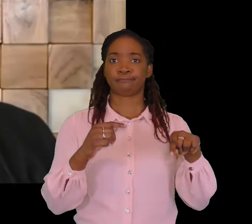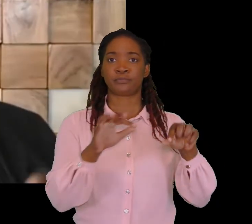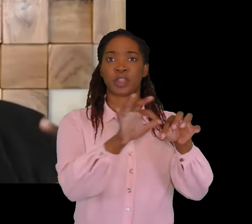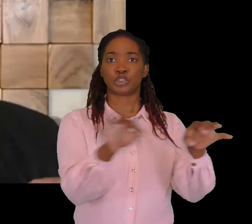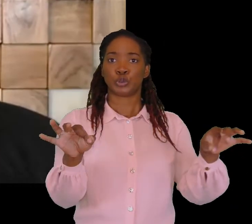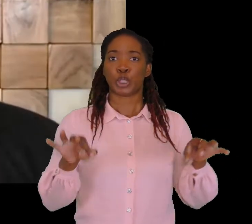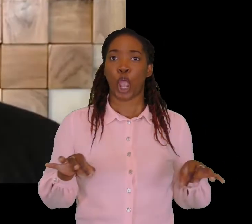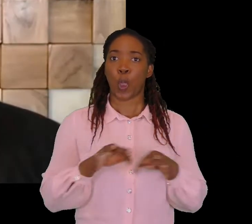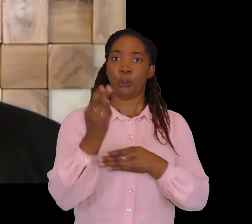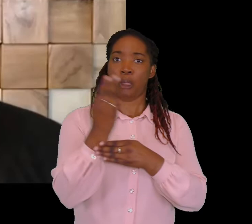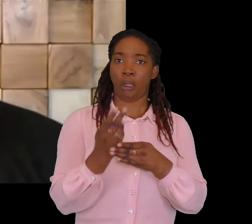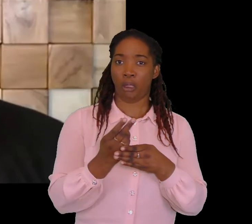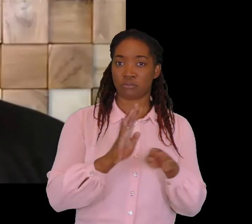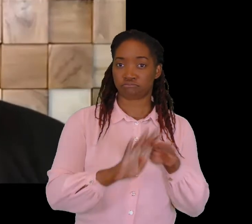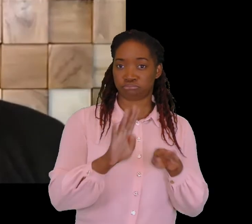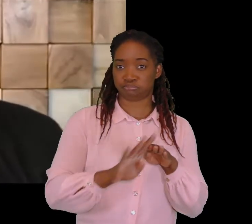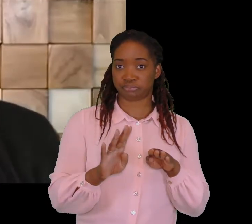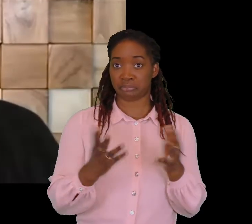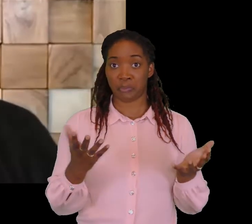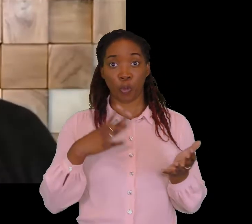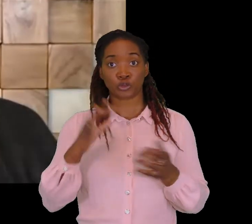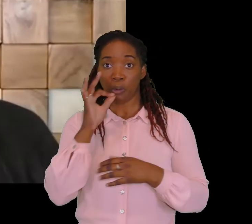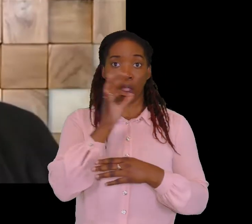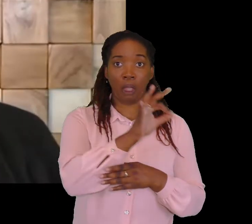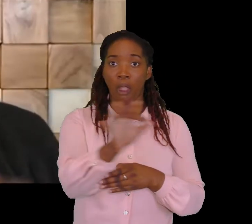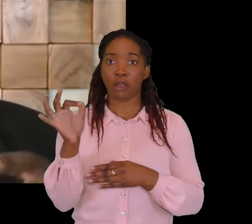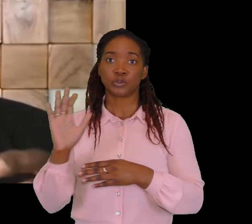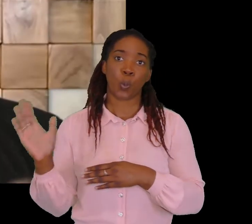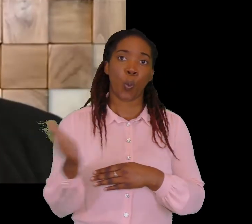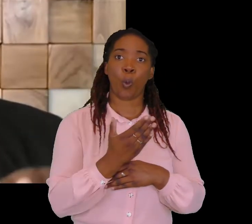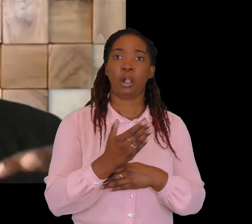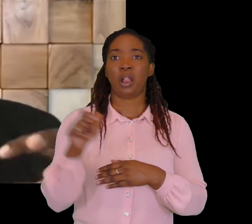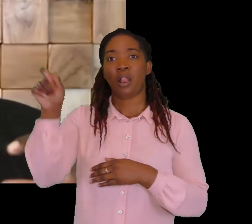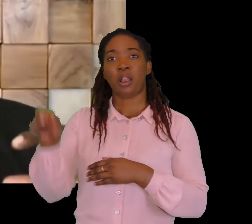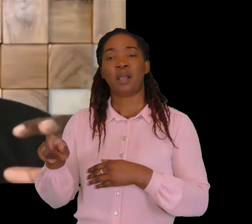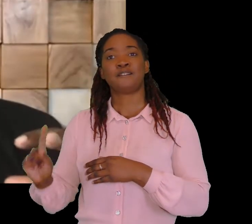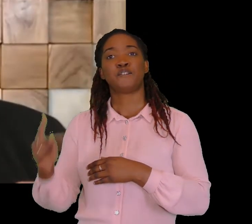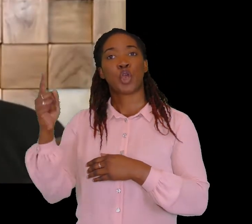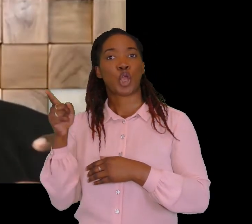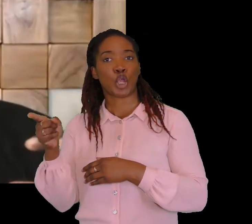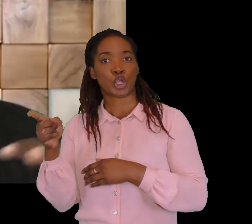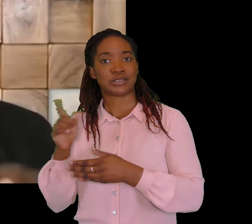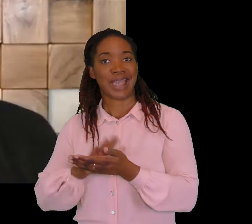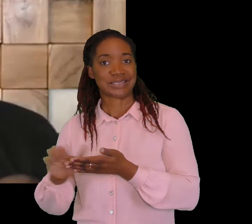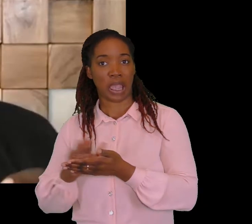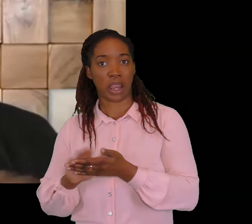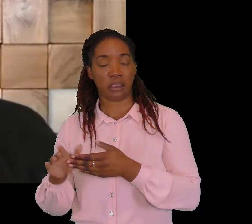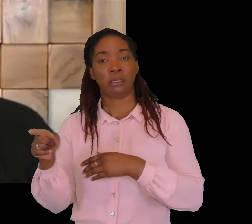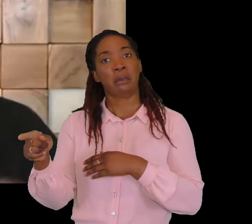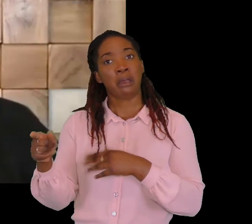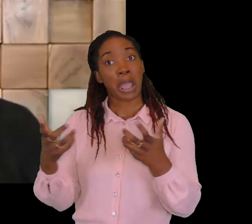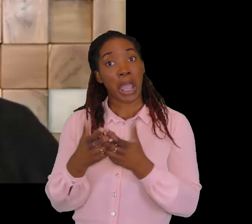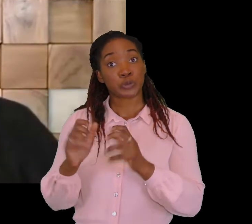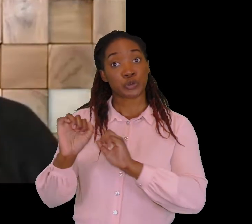practice. And I would like to ask all of you, and I'll start with Hassan, you know, how did your